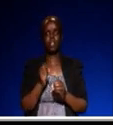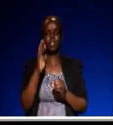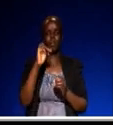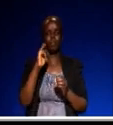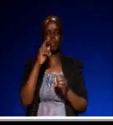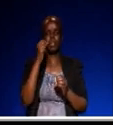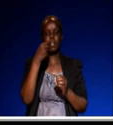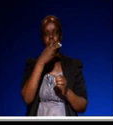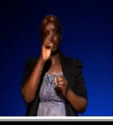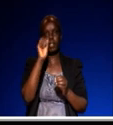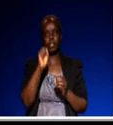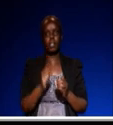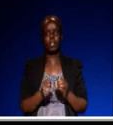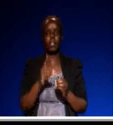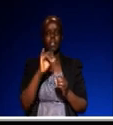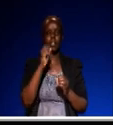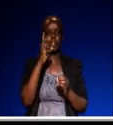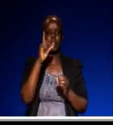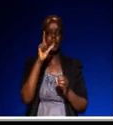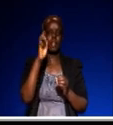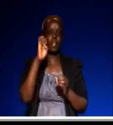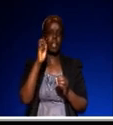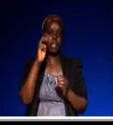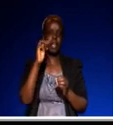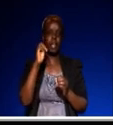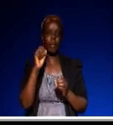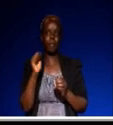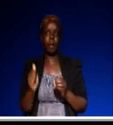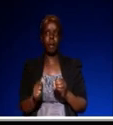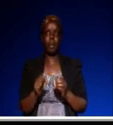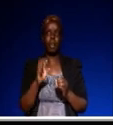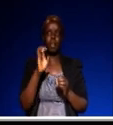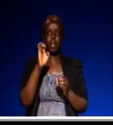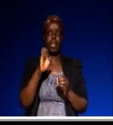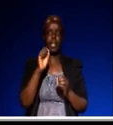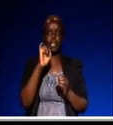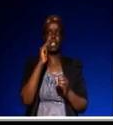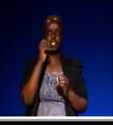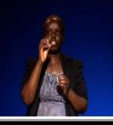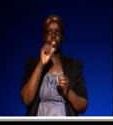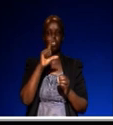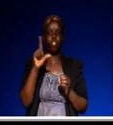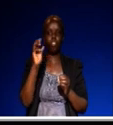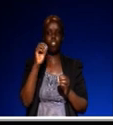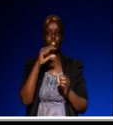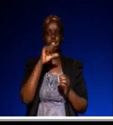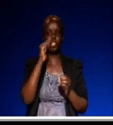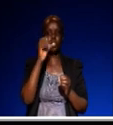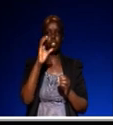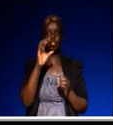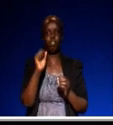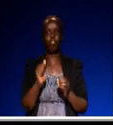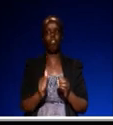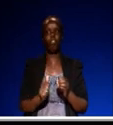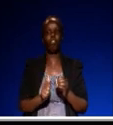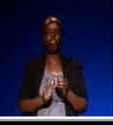myths narrative, dilemma narratives. Number 6, we have etiological,